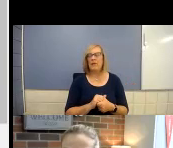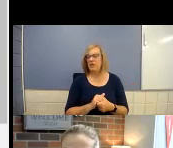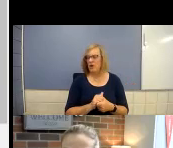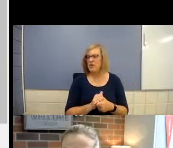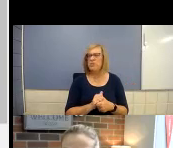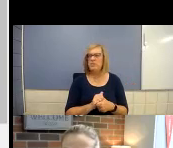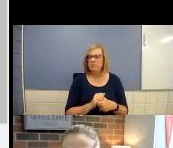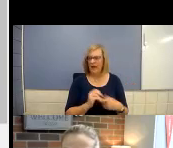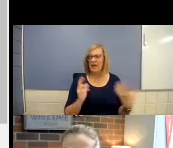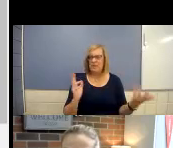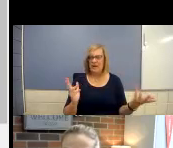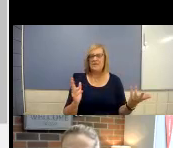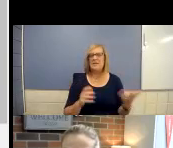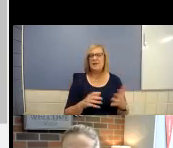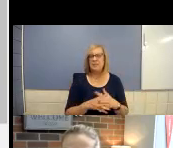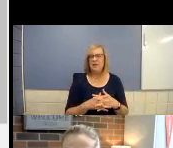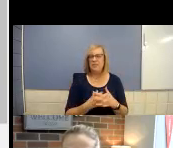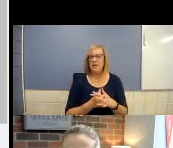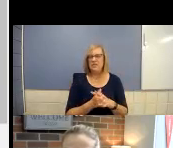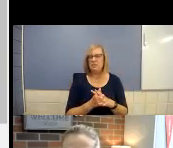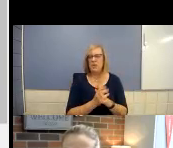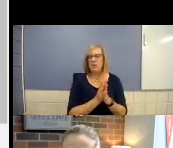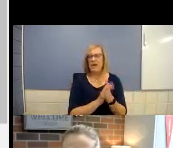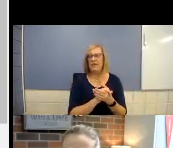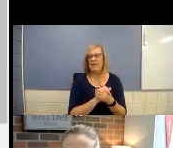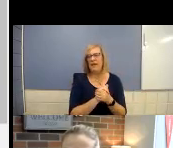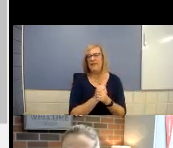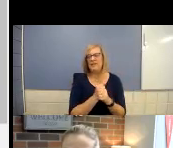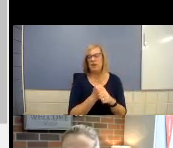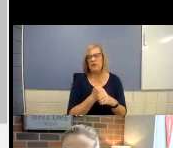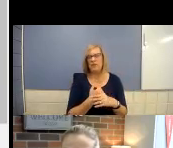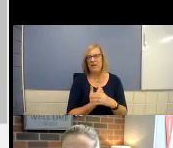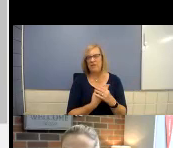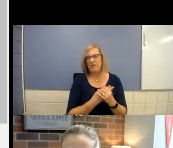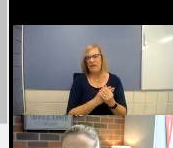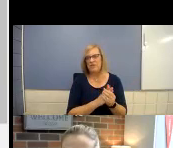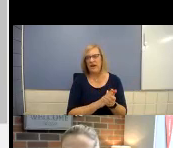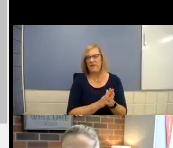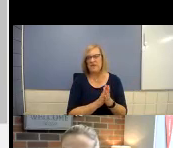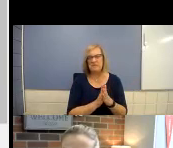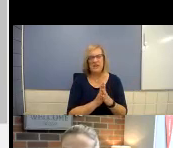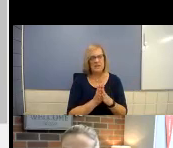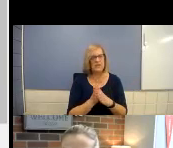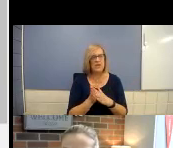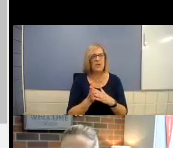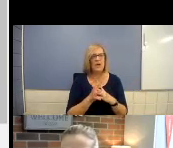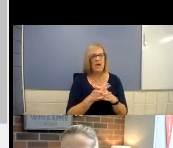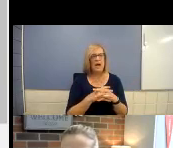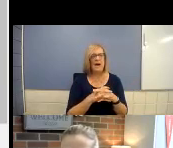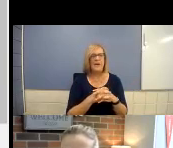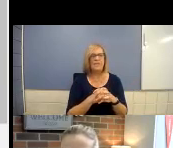yeah, you go and you play because the deaf community wants to bowl, and that's one of their favorite venues for having some fun.